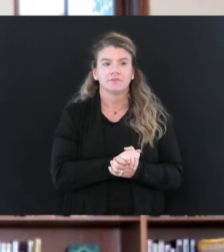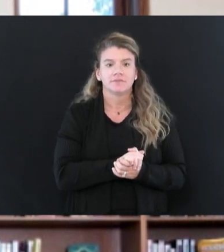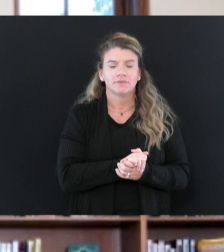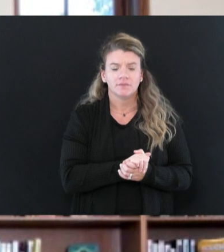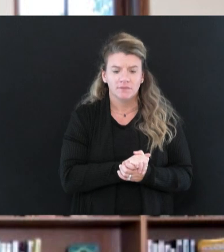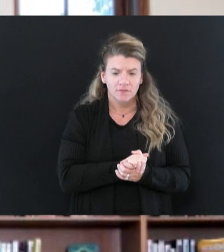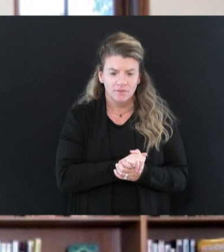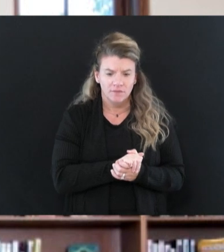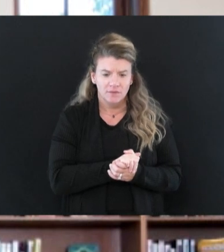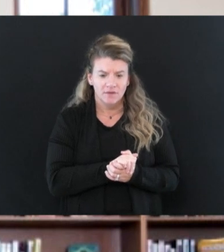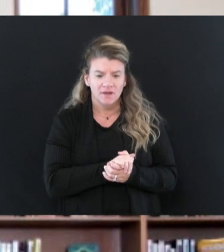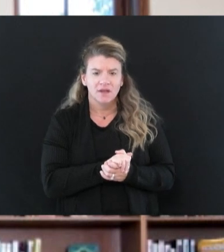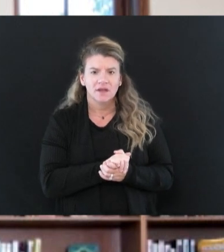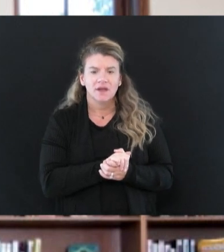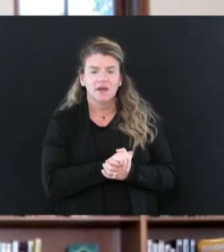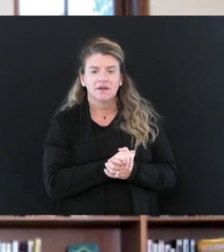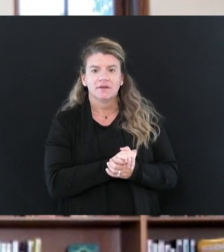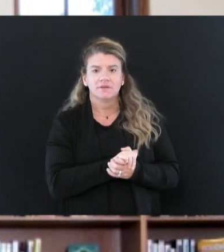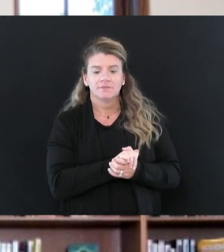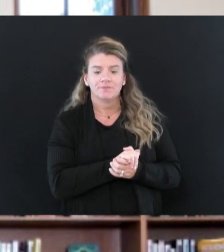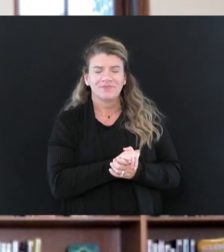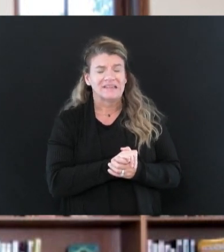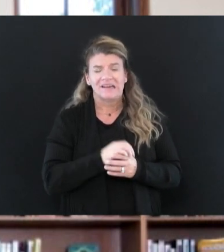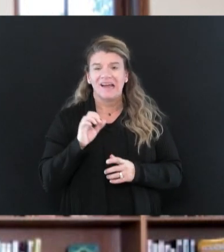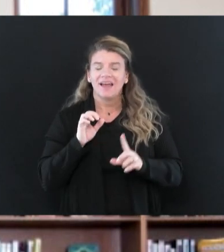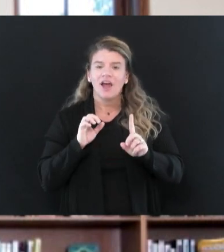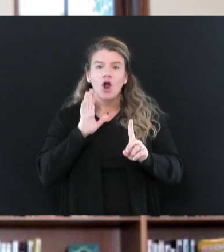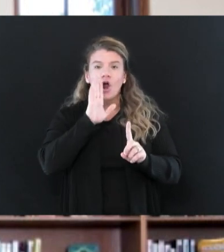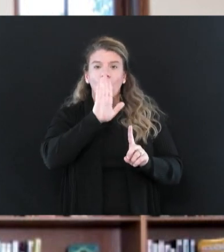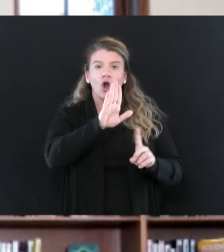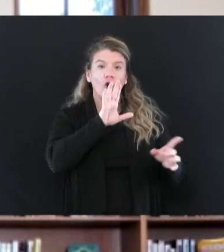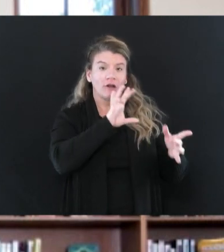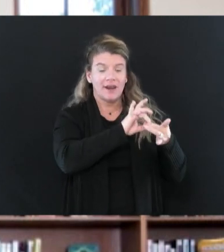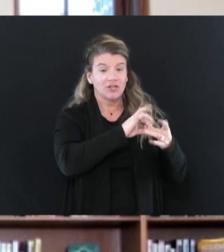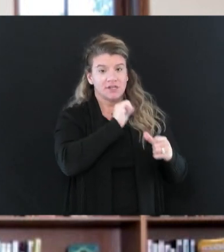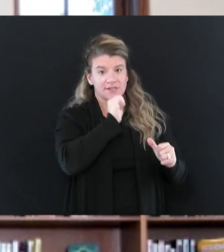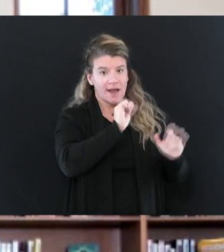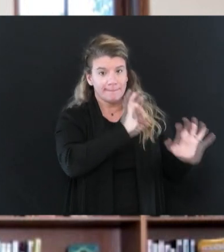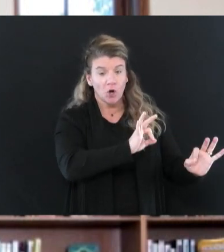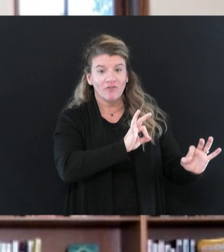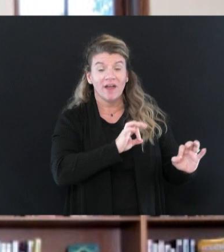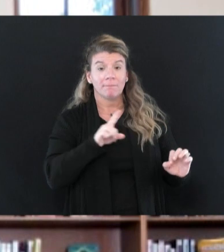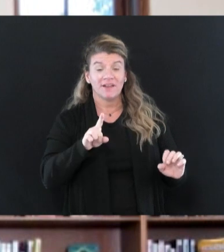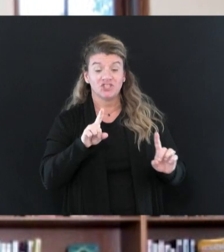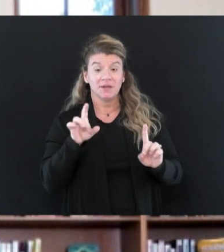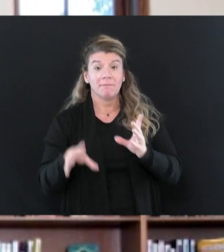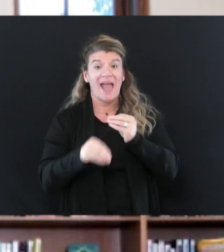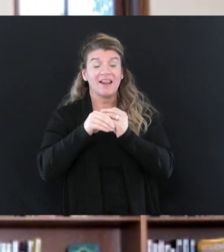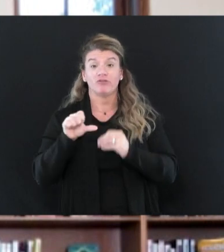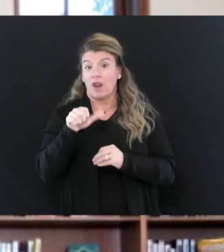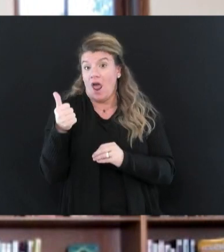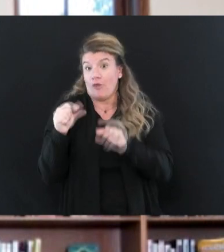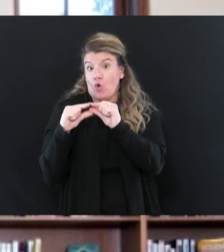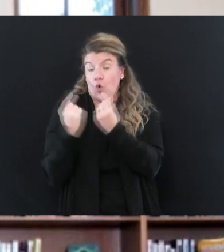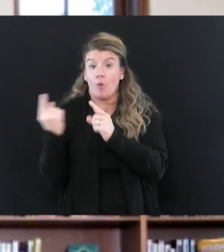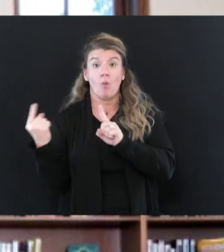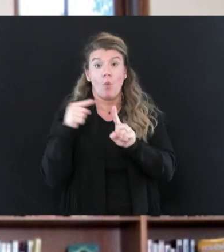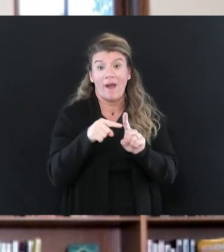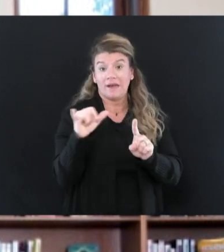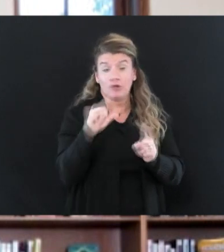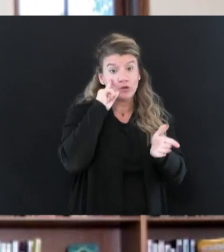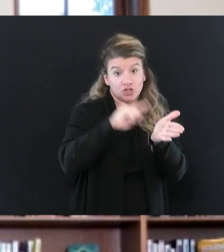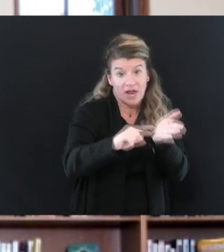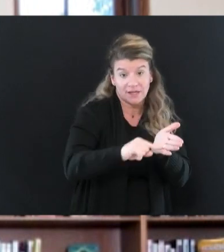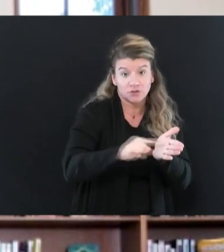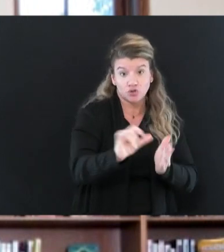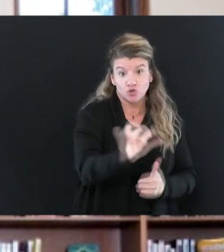also went there to offer some assistance. But they're doing the best that they can. We're going to continue to visit there. I